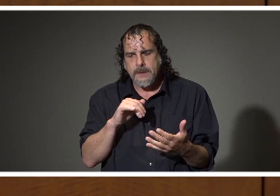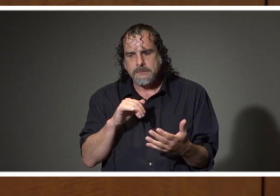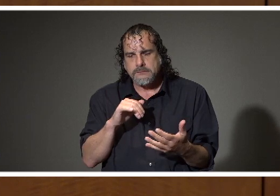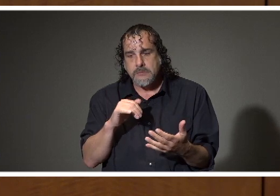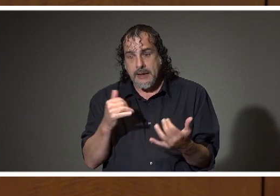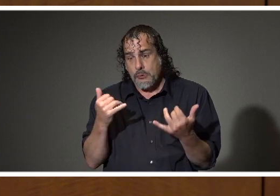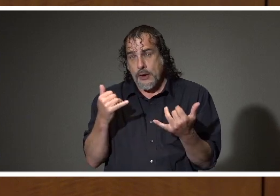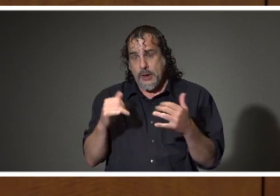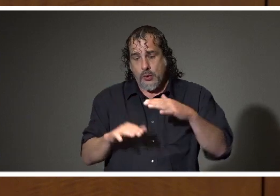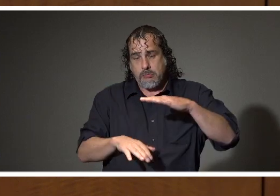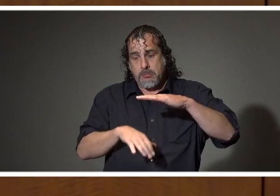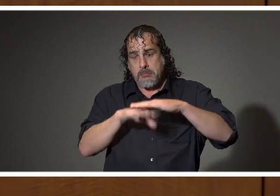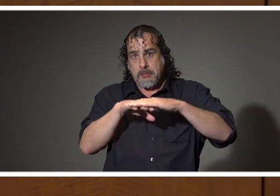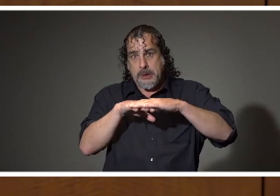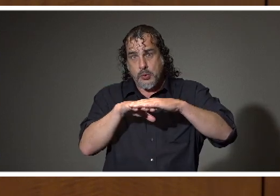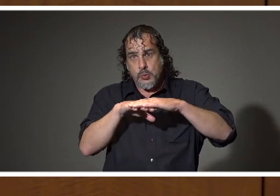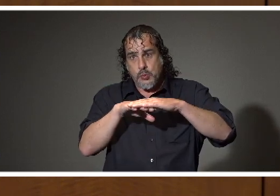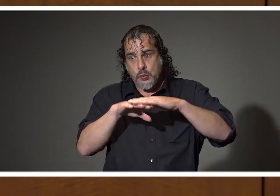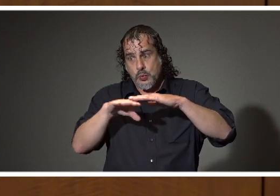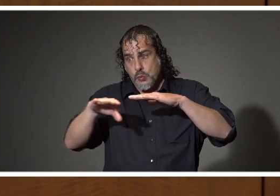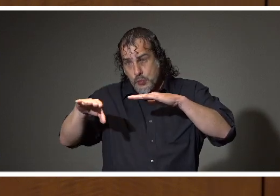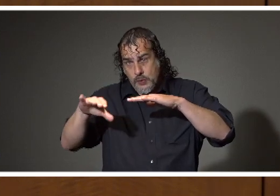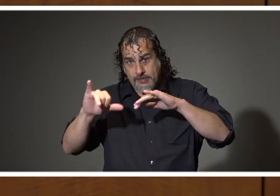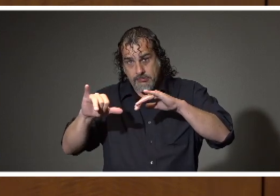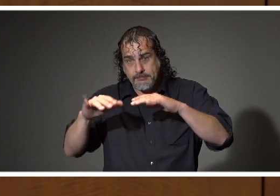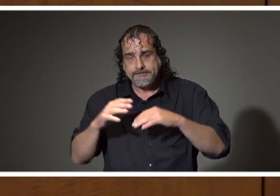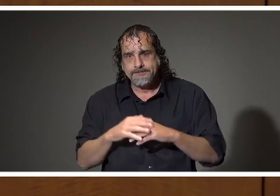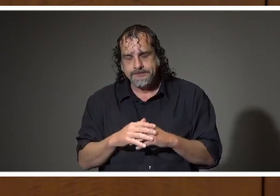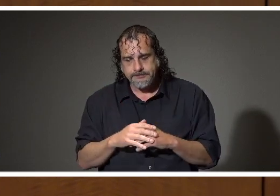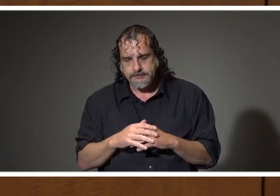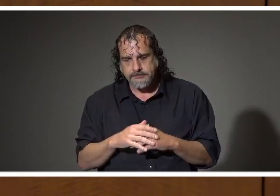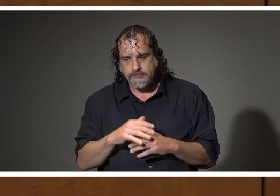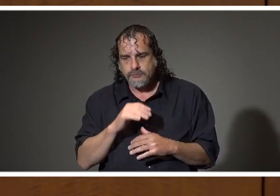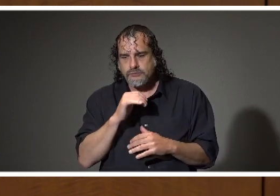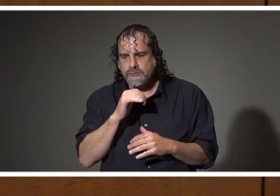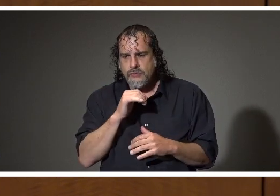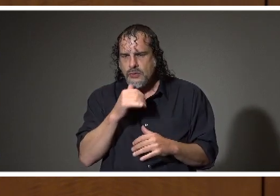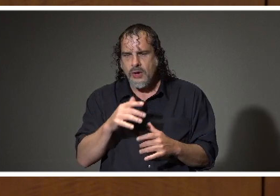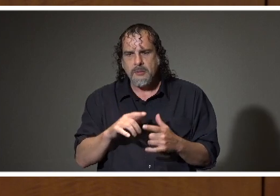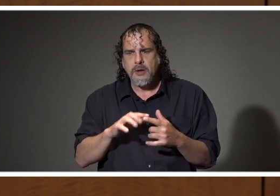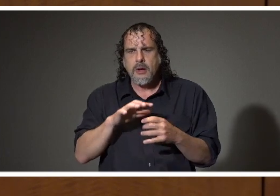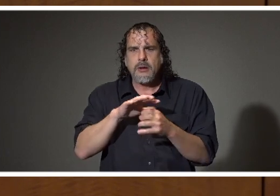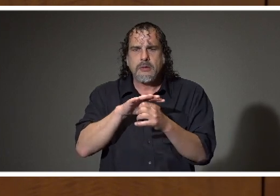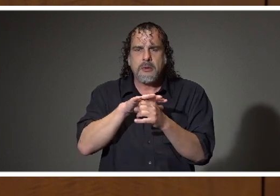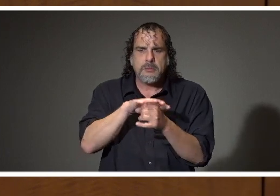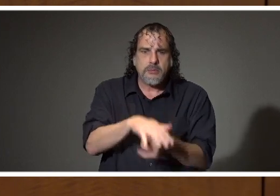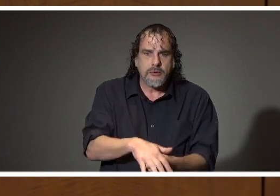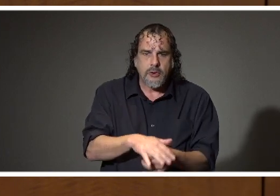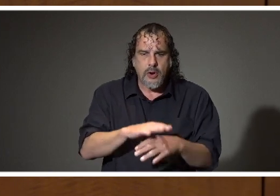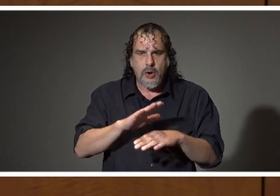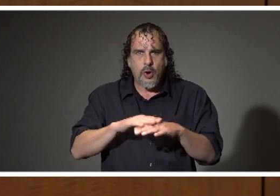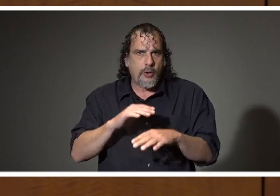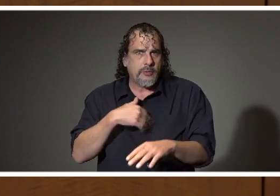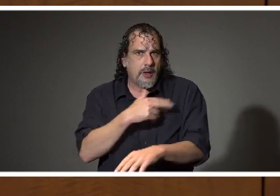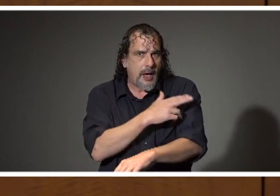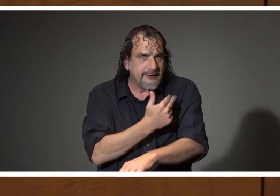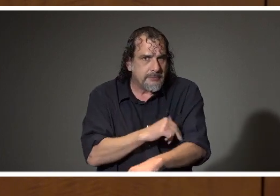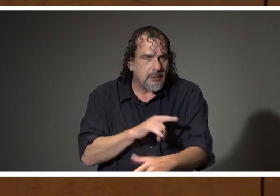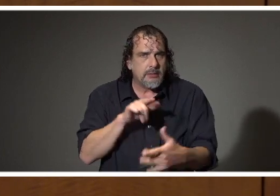currently plateaued, that we will not be putting the kind of risk on our healthcare